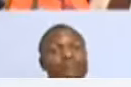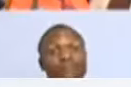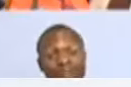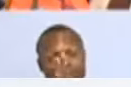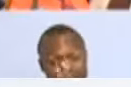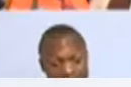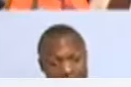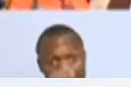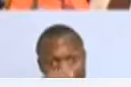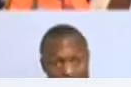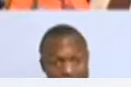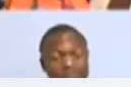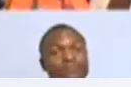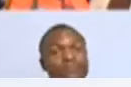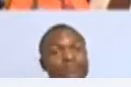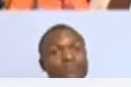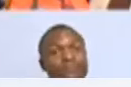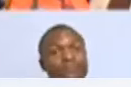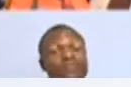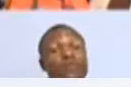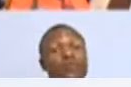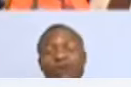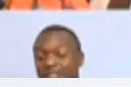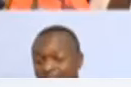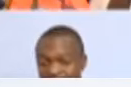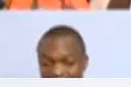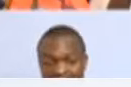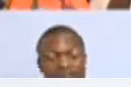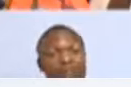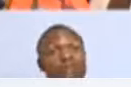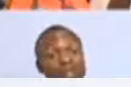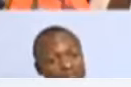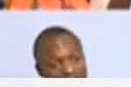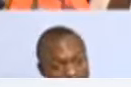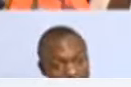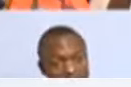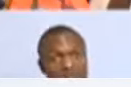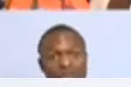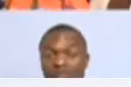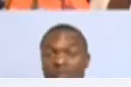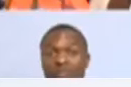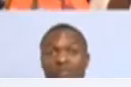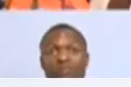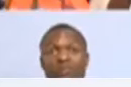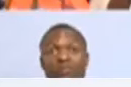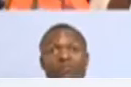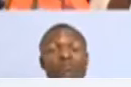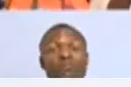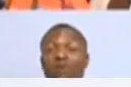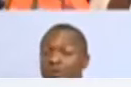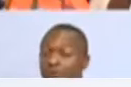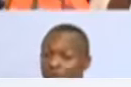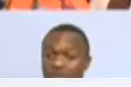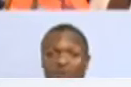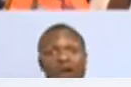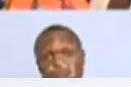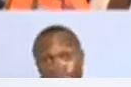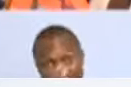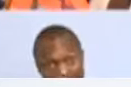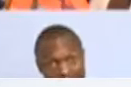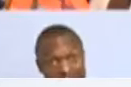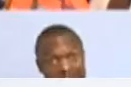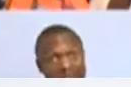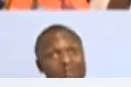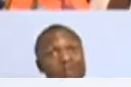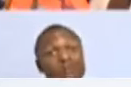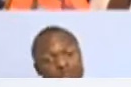Madam Speaker, we are determined to eradicate all forms of corruption. We are determined to eradicate all